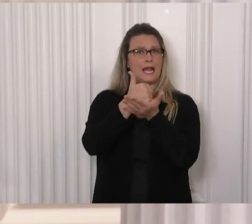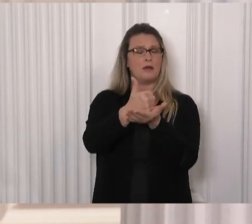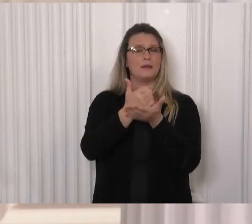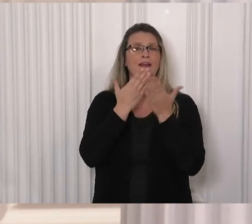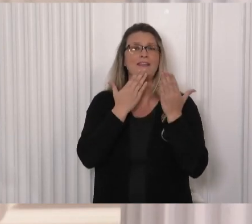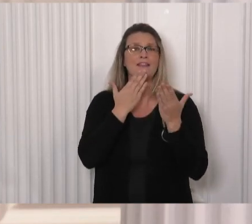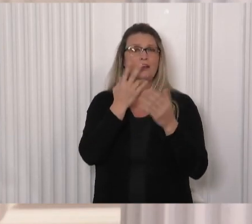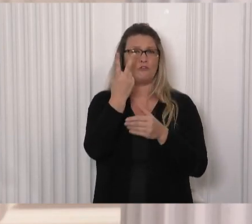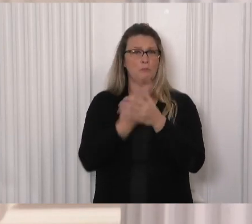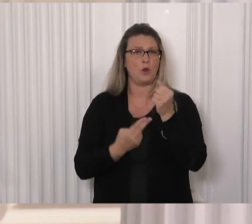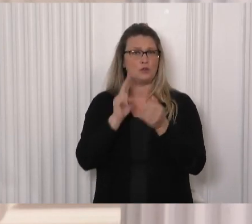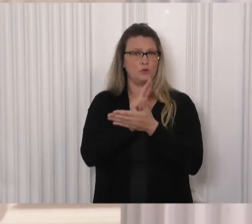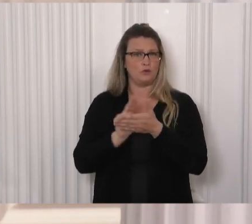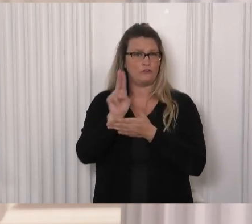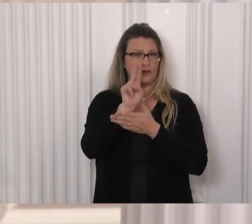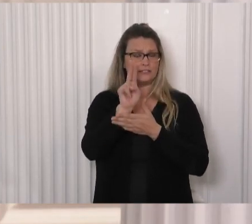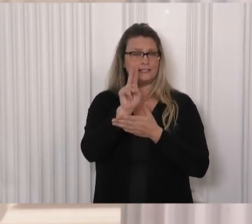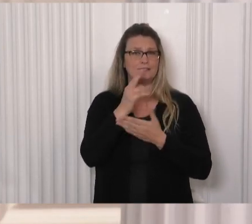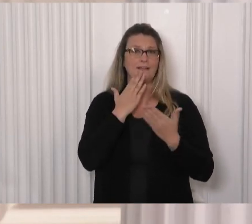those universities.